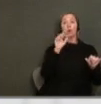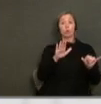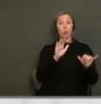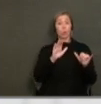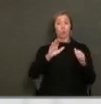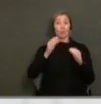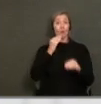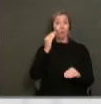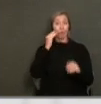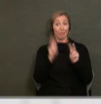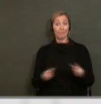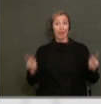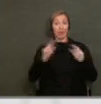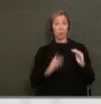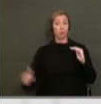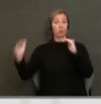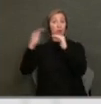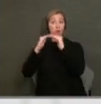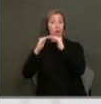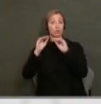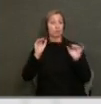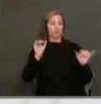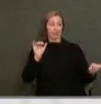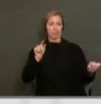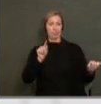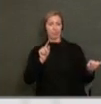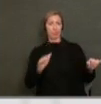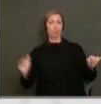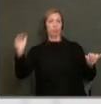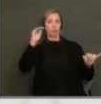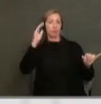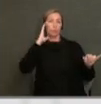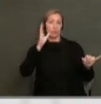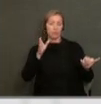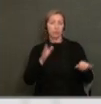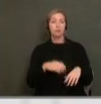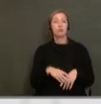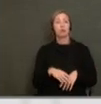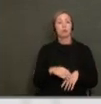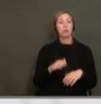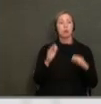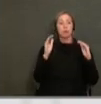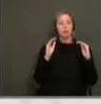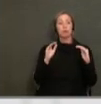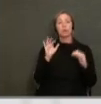to our residents in the amount of $95 million in